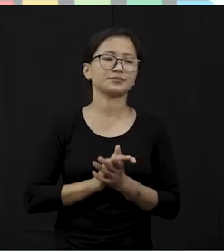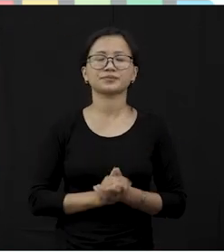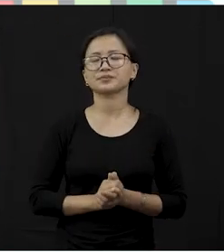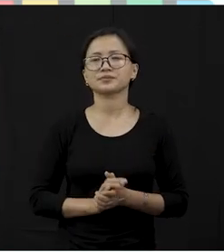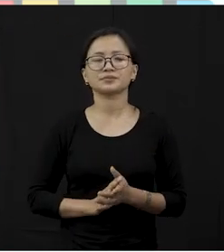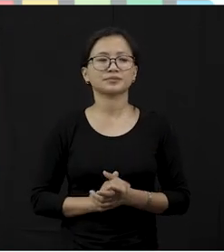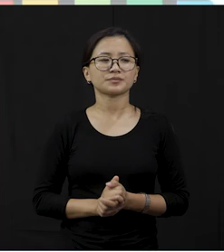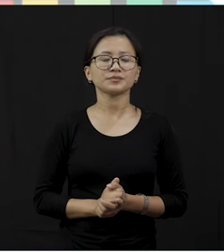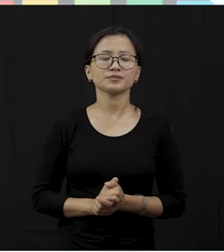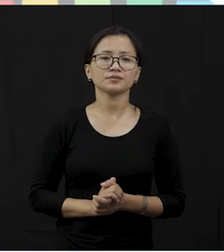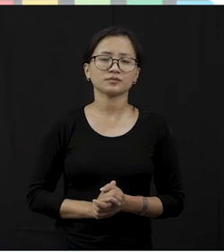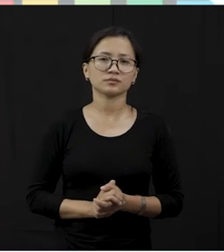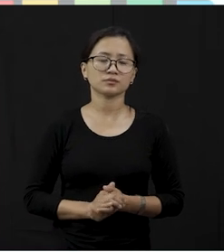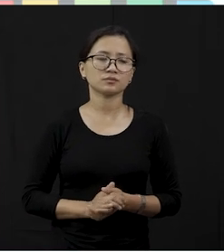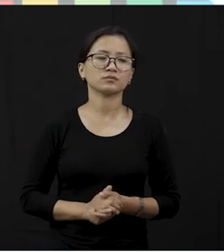number. Okay.